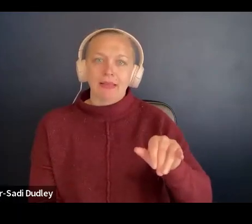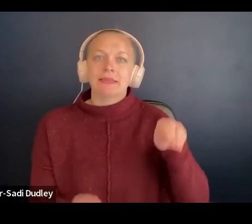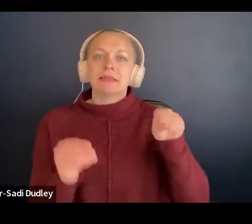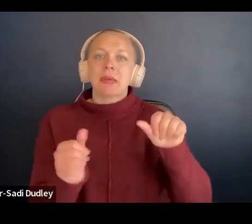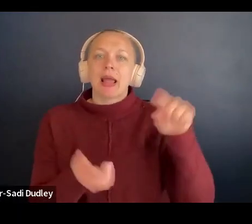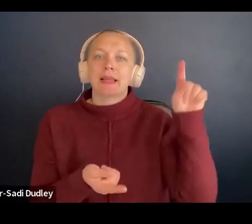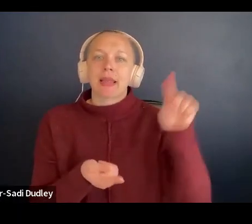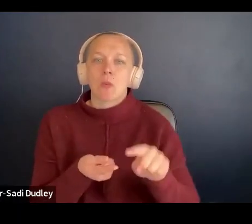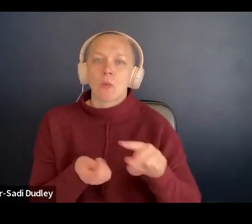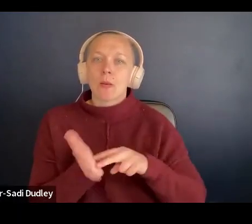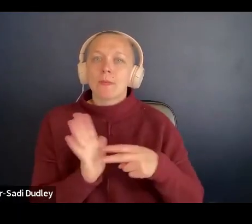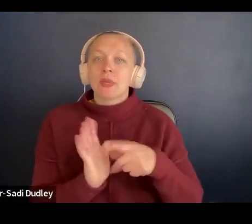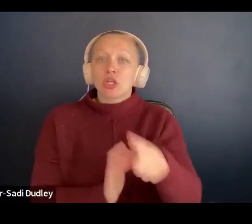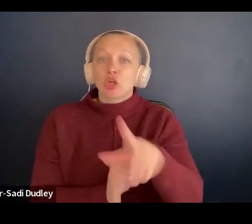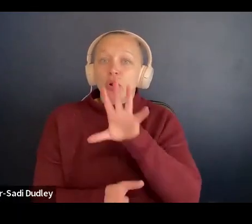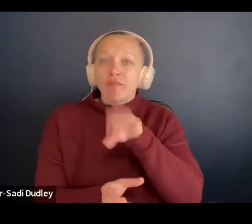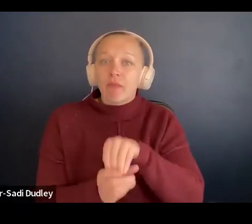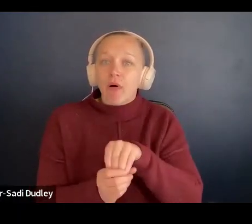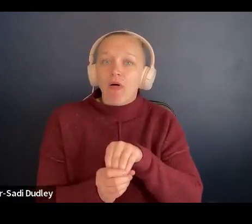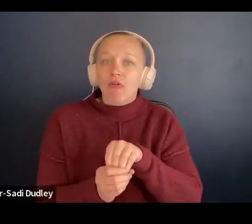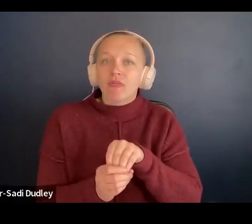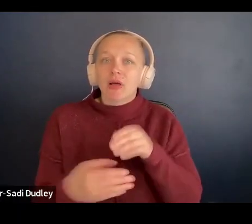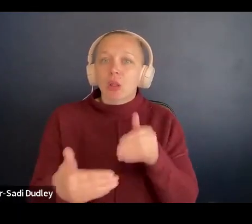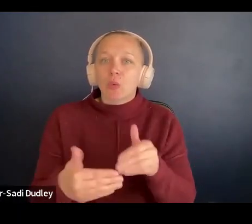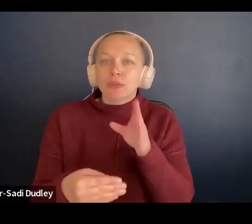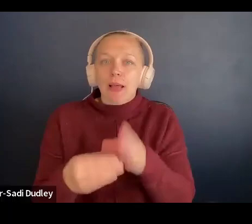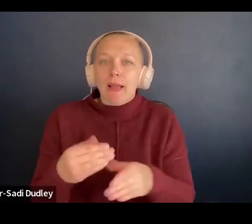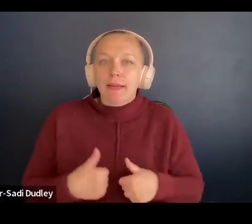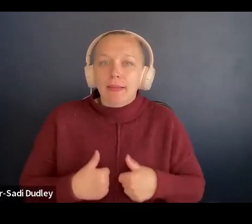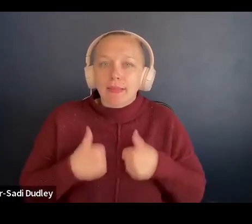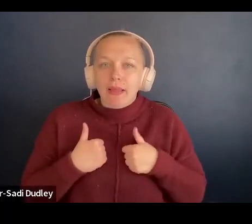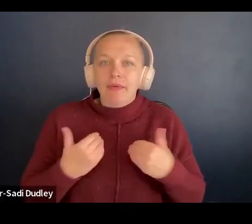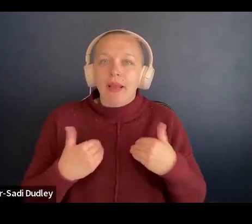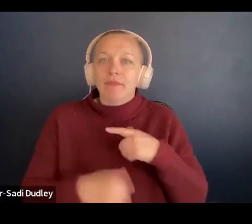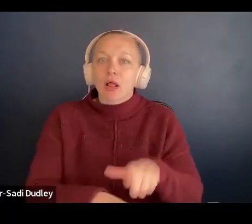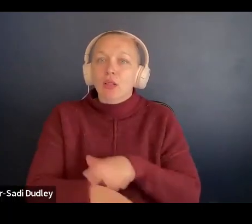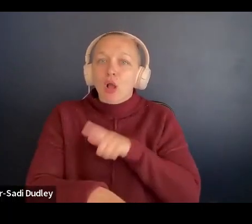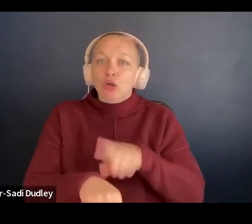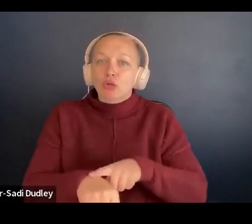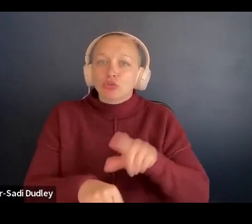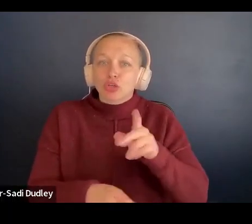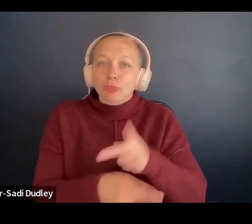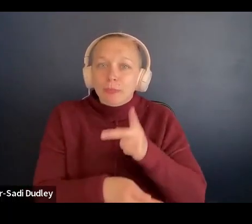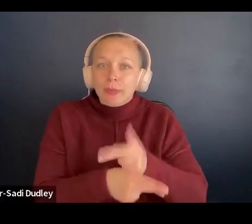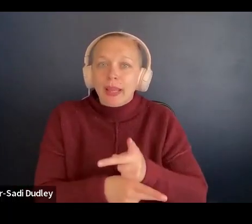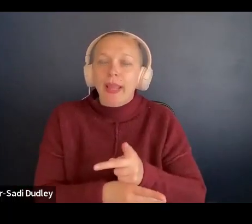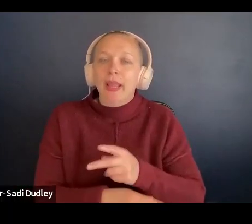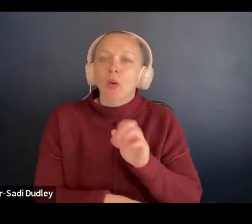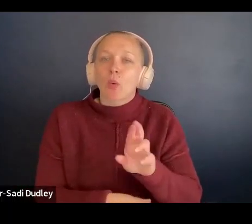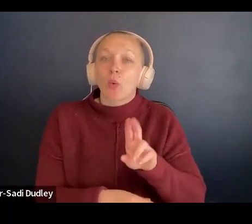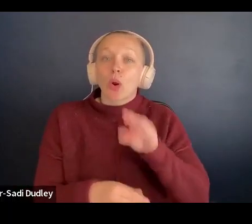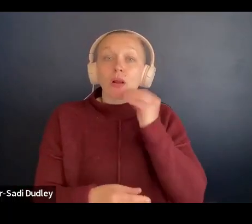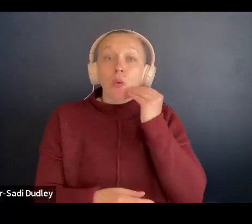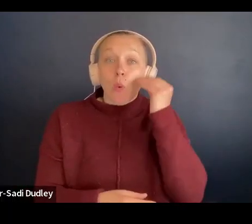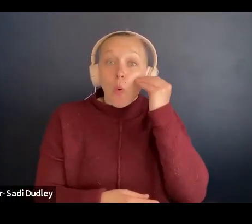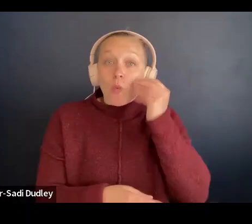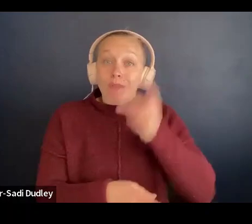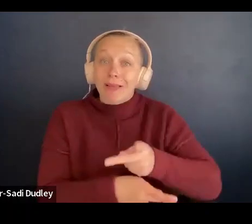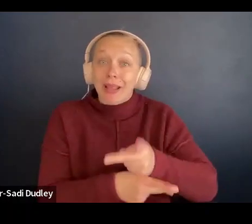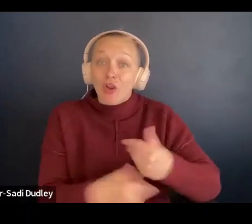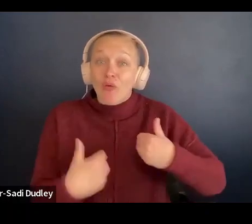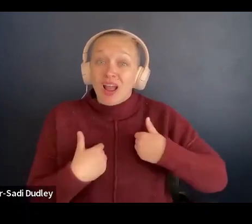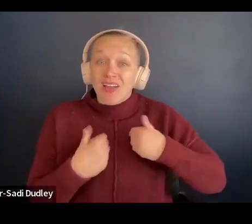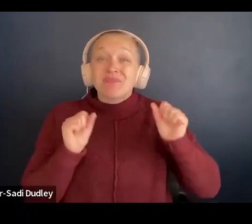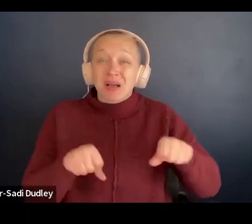long-term care or they're utilizing home care in the home and paying privately, it can get really expensive. And as